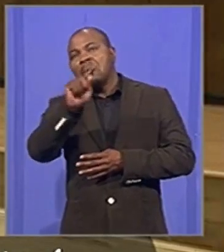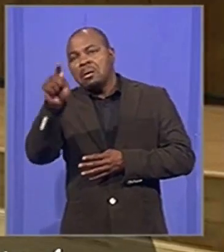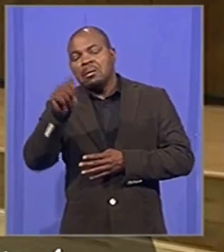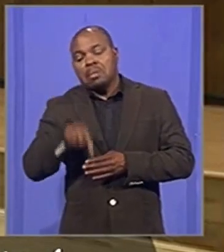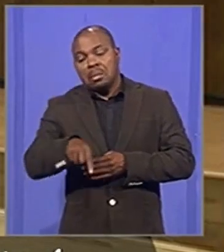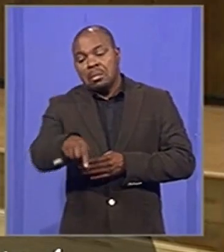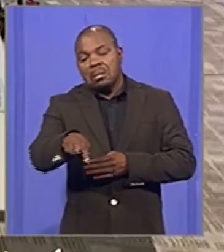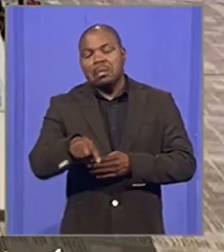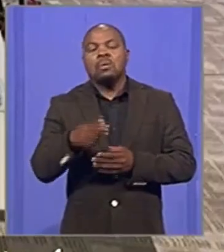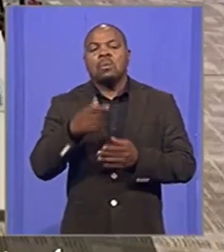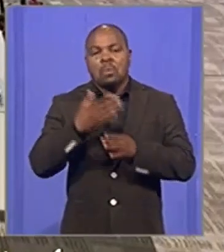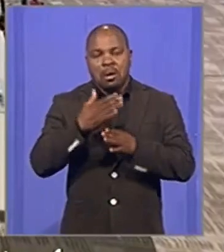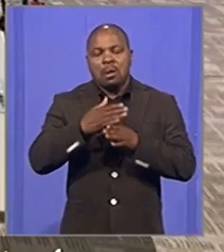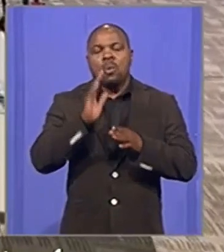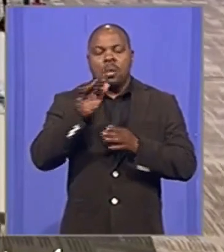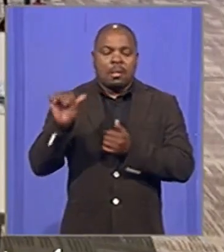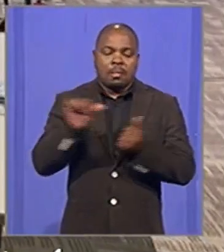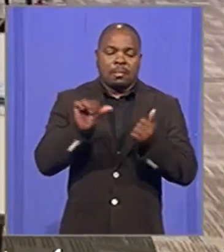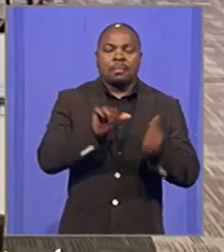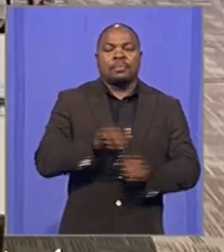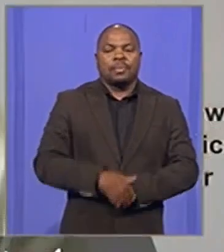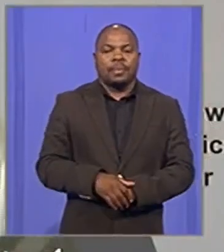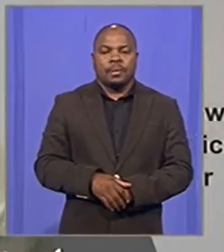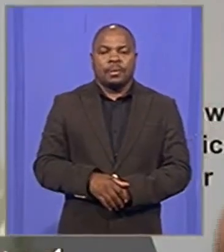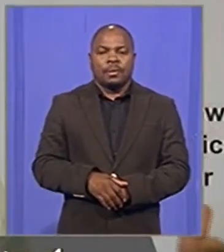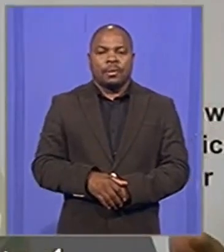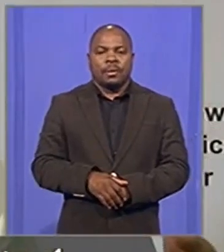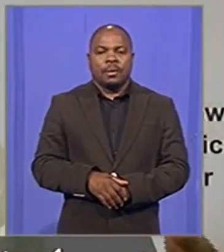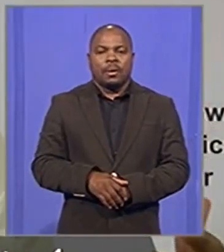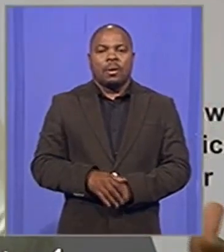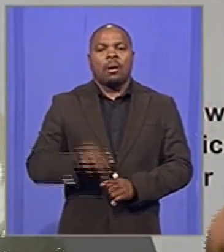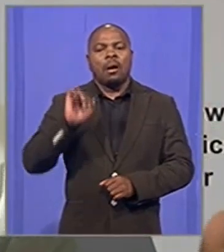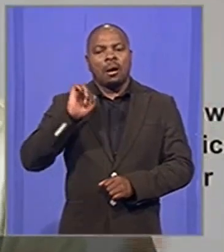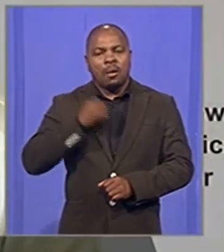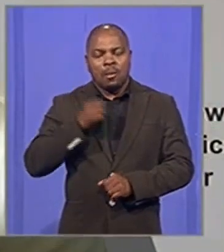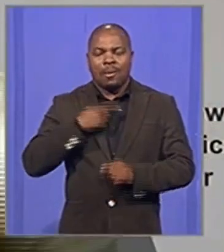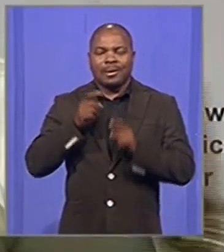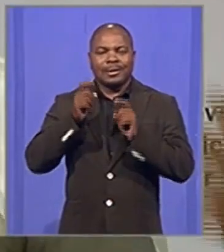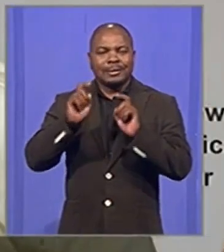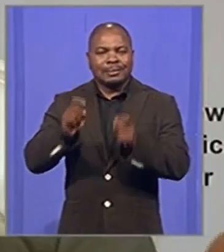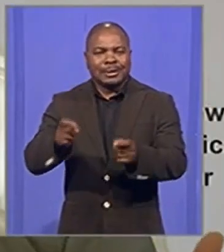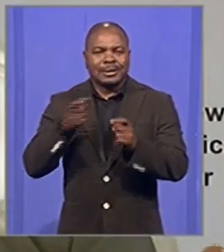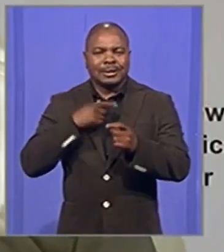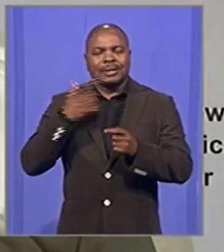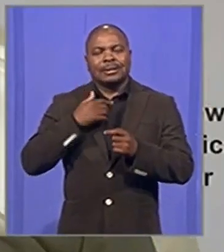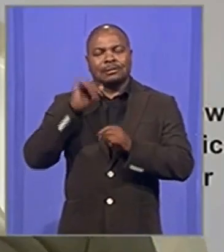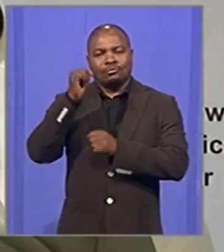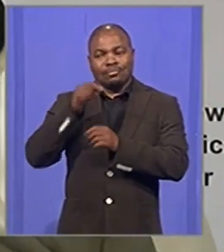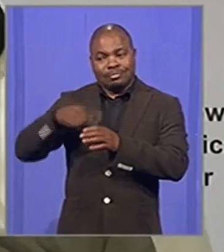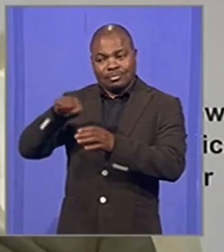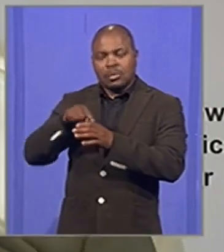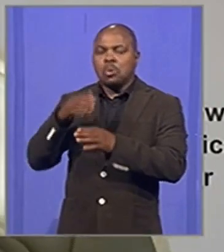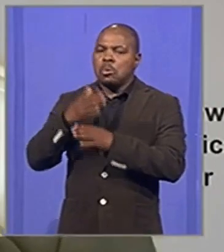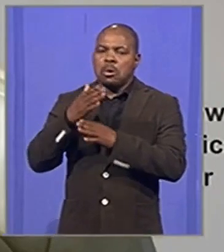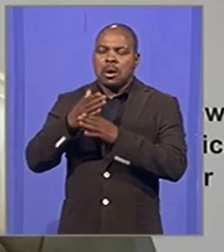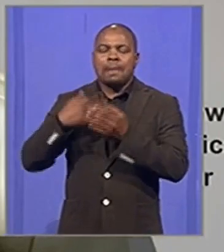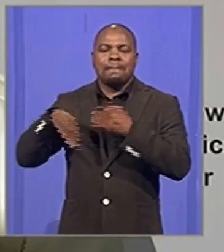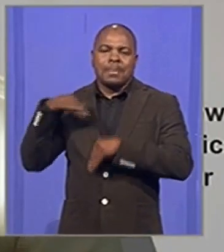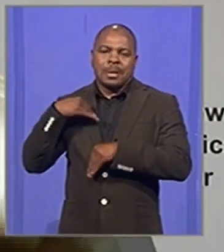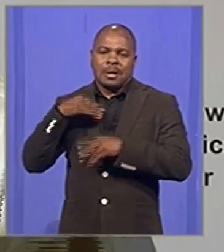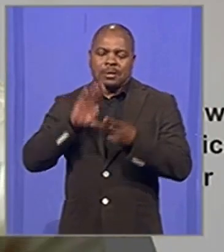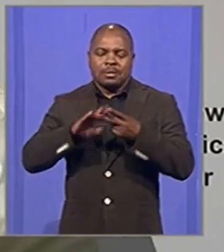le mo dibekeng tse di mmalwa tse di tlang. We have replenished our emergency reserves and some of these units have